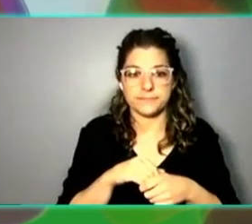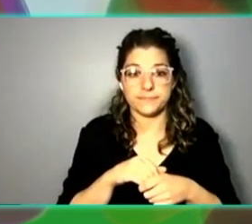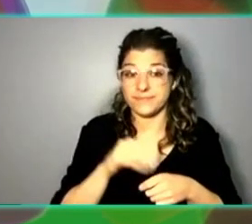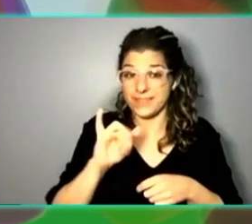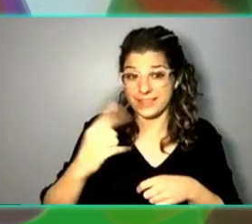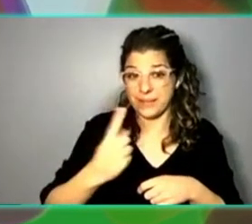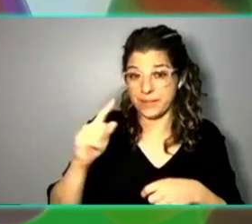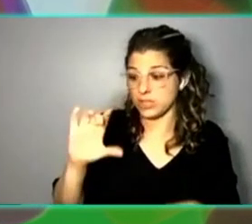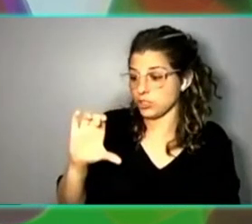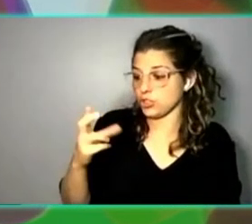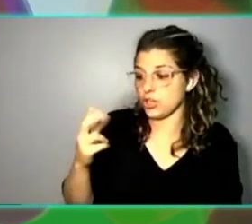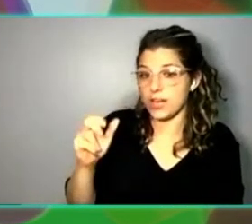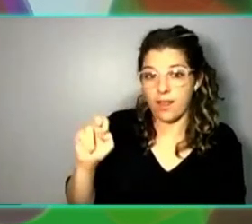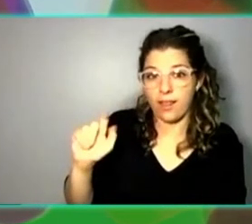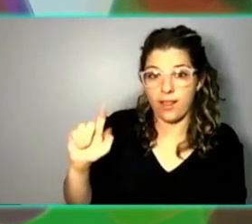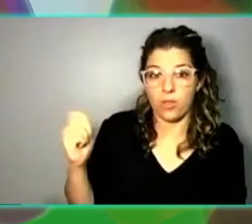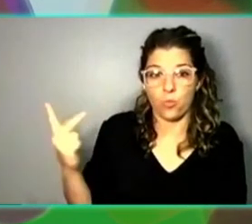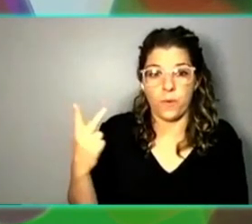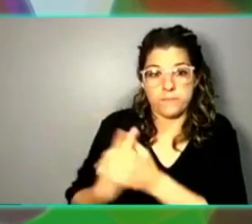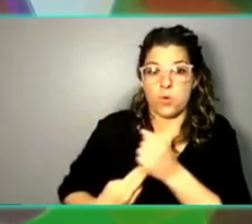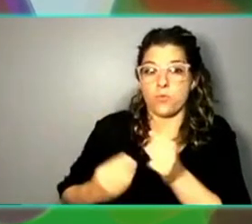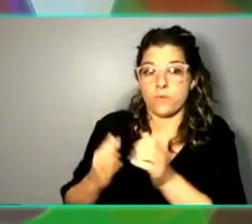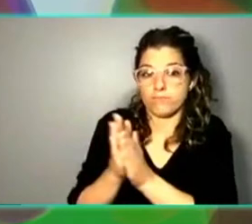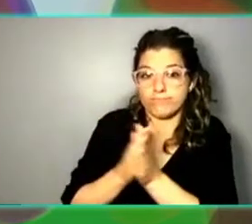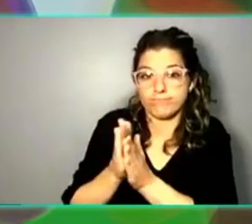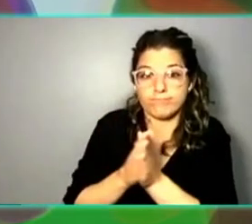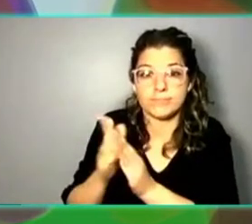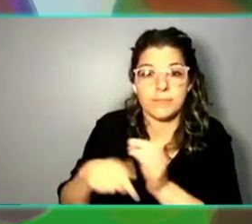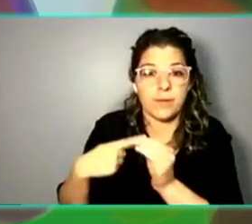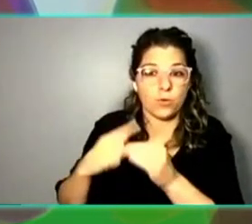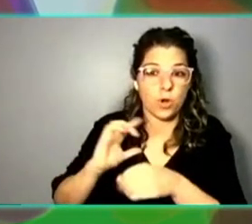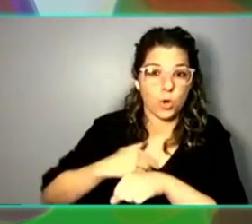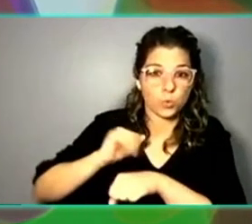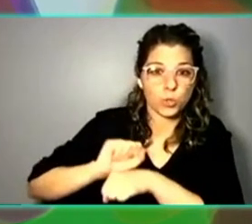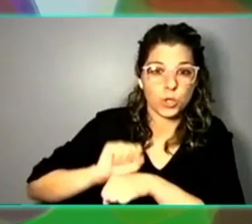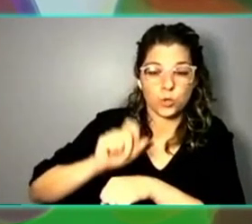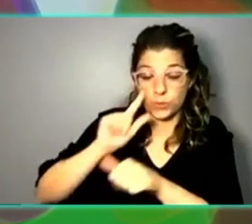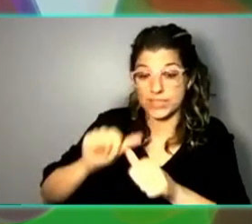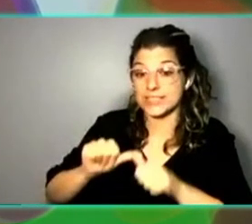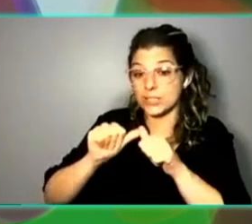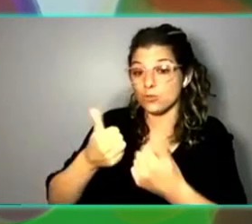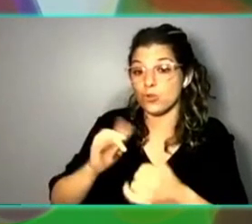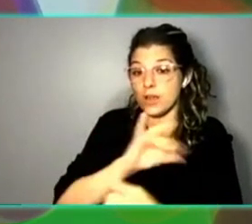Chanel and I are passionate about in our work and what we're gonna, you know, continue to try and do